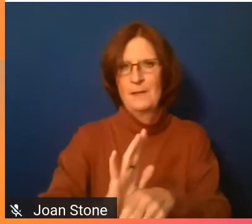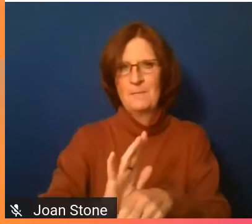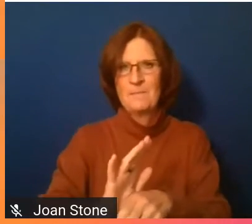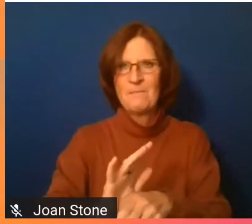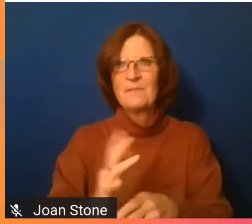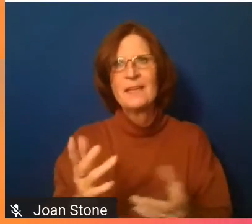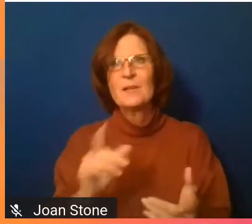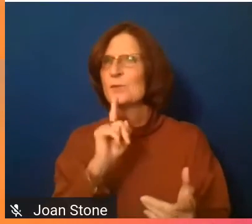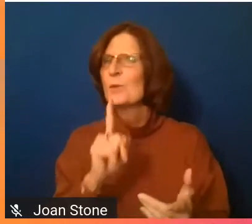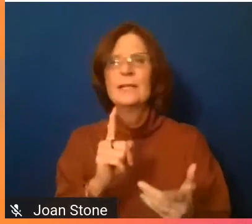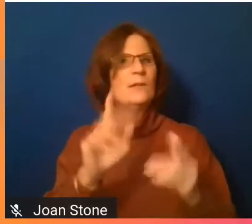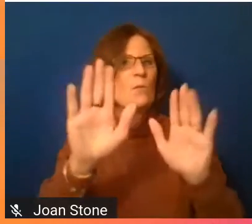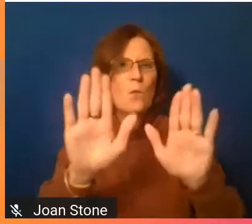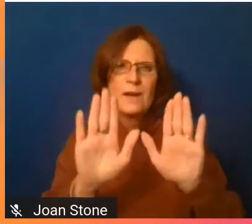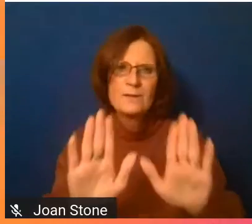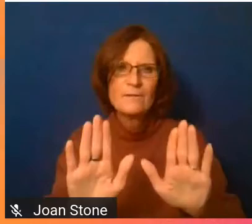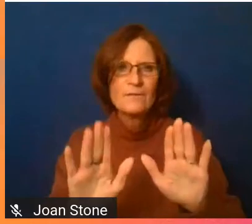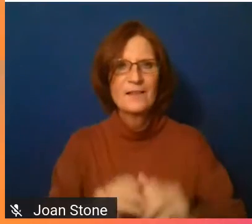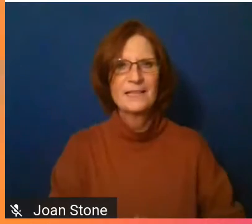so wonderful and